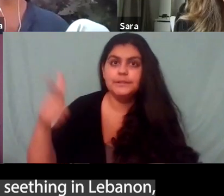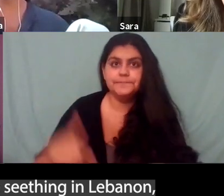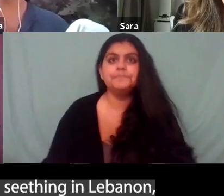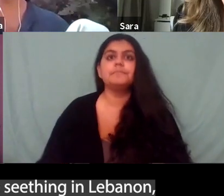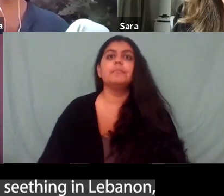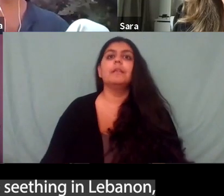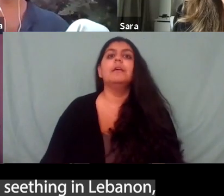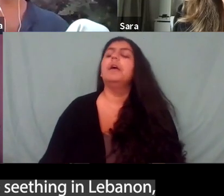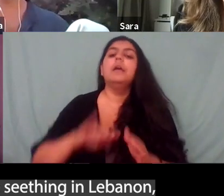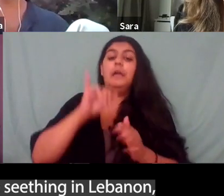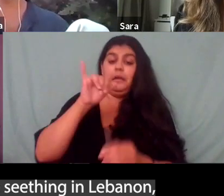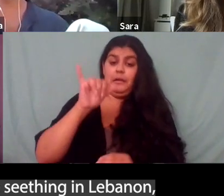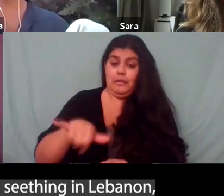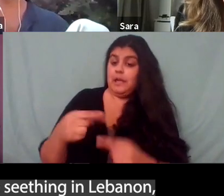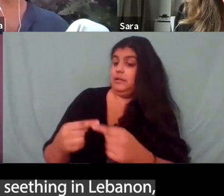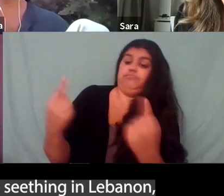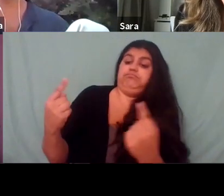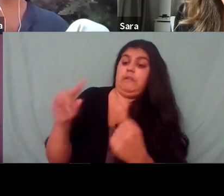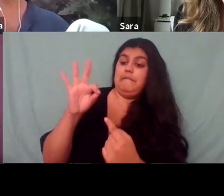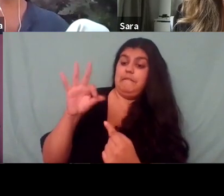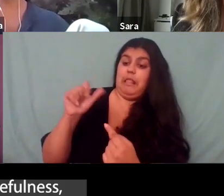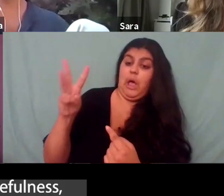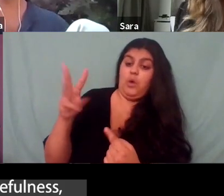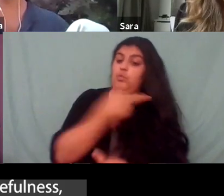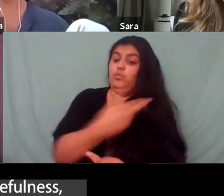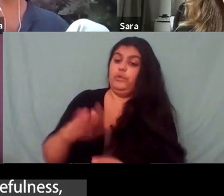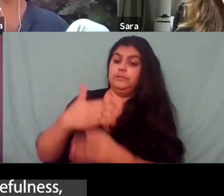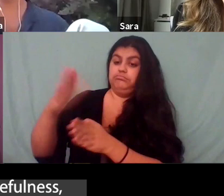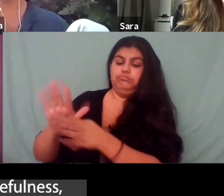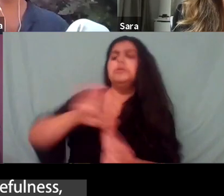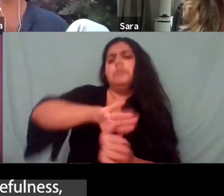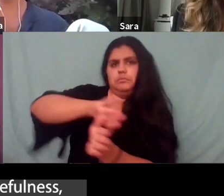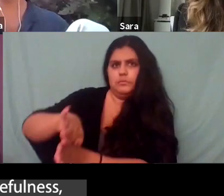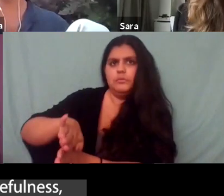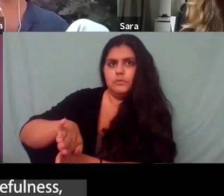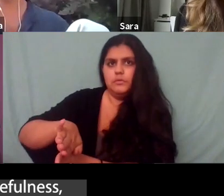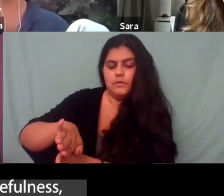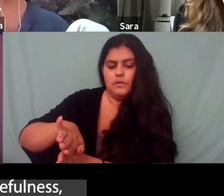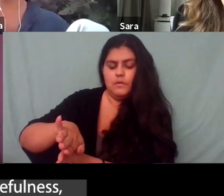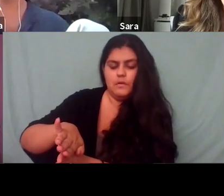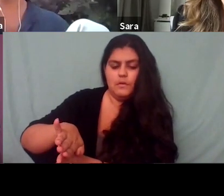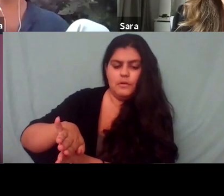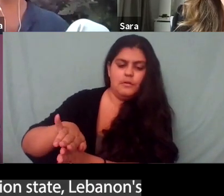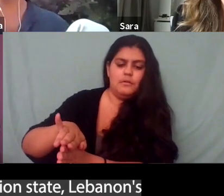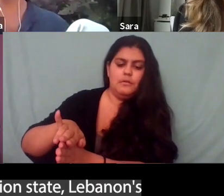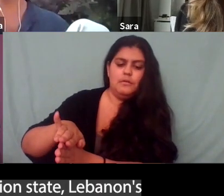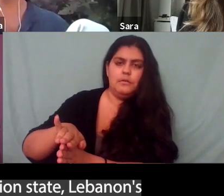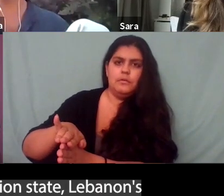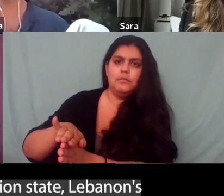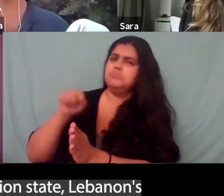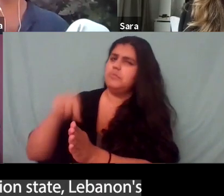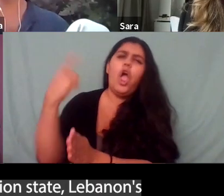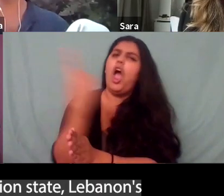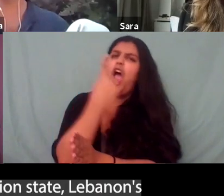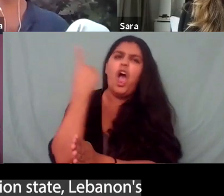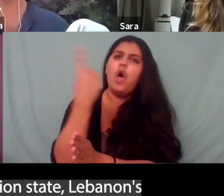always be seething in Lebanon, no matter the appearances of peacefulness, etc. After its birth, as the modern